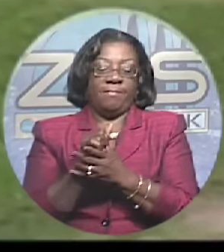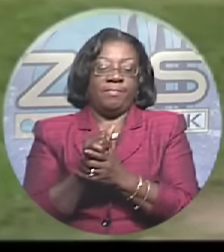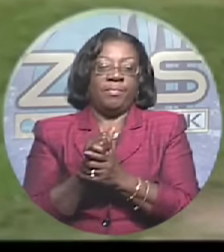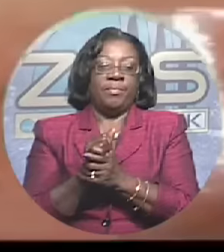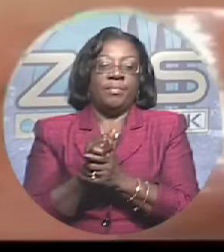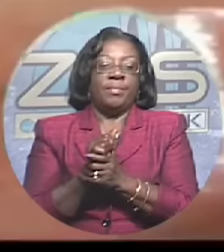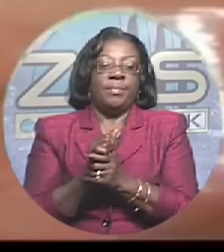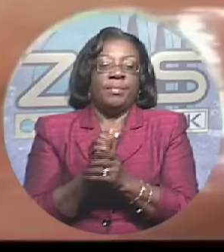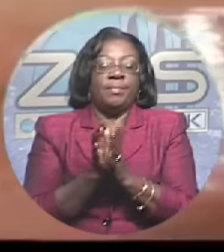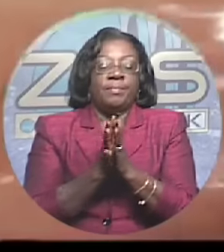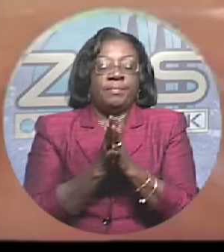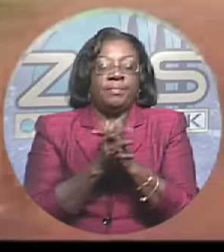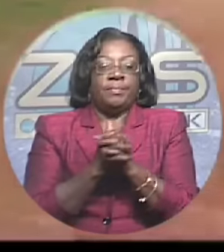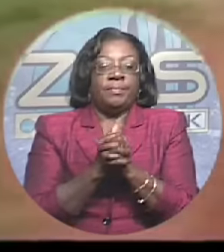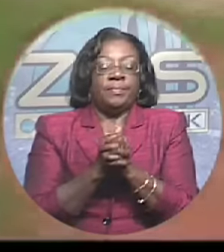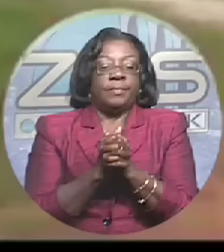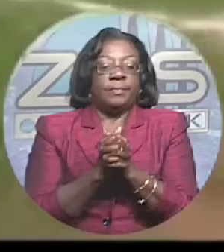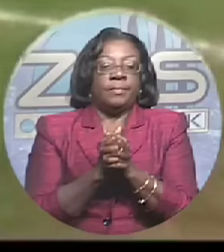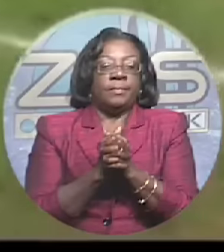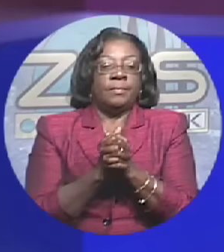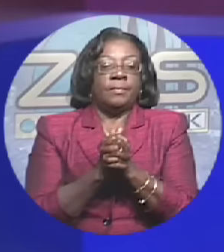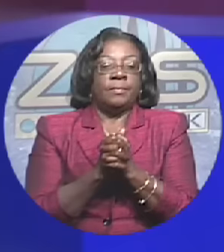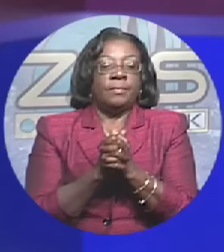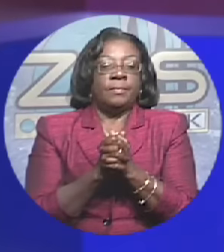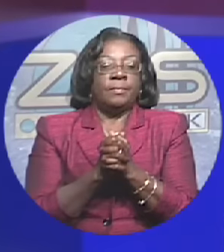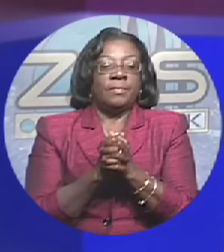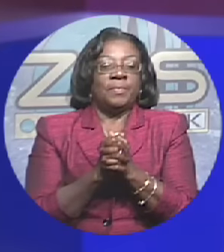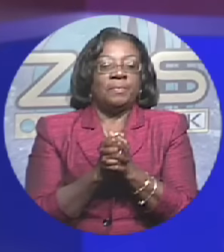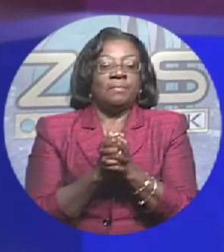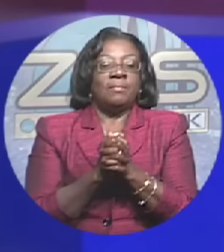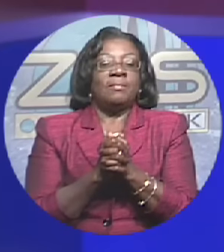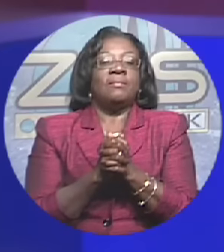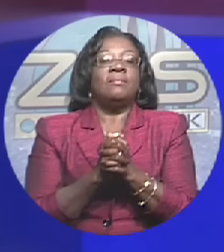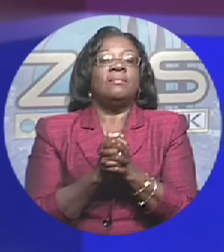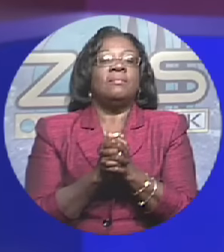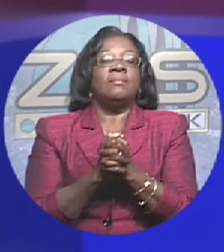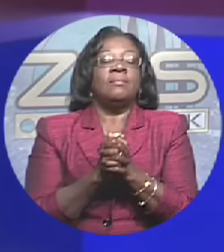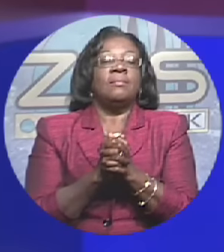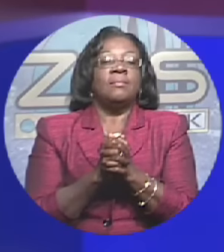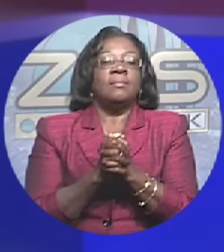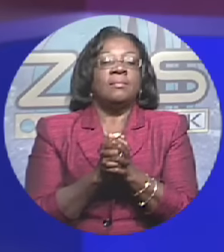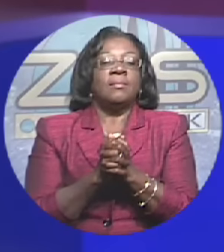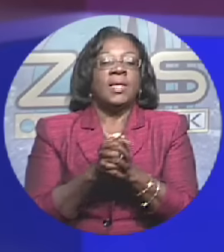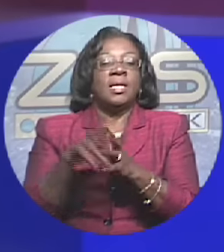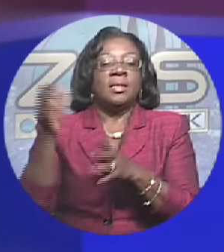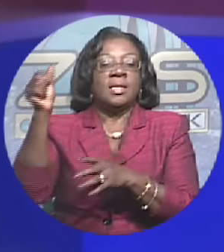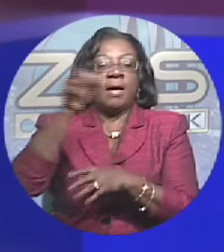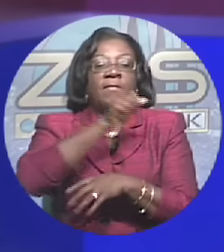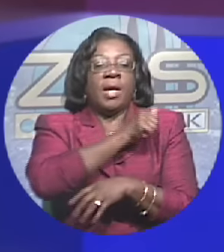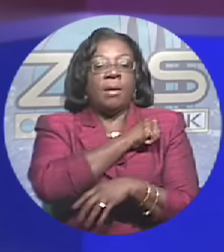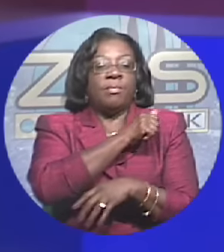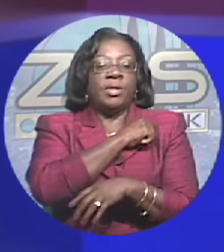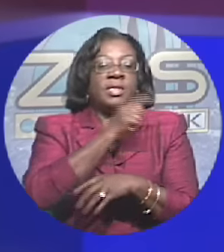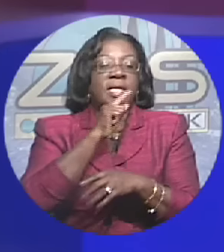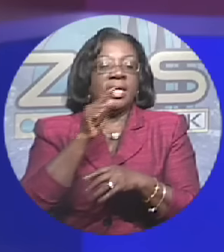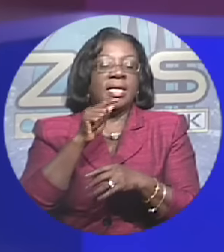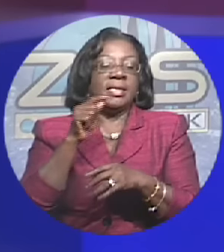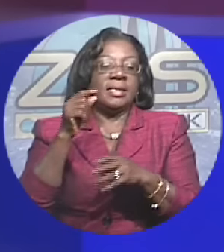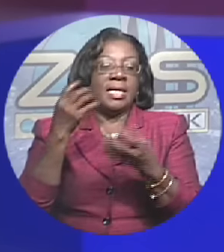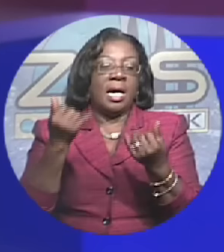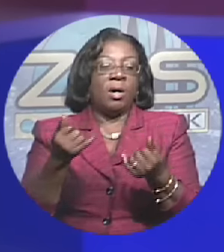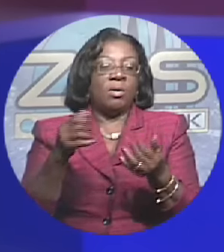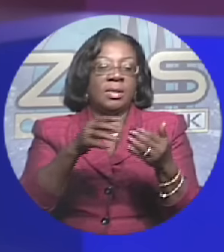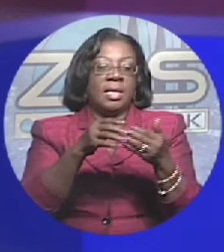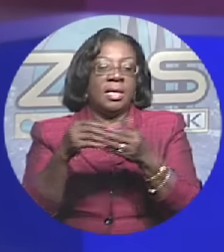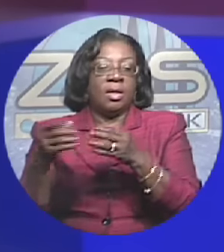For ZNS Total Sports, I'm Charles Fisher. Thanks so much, Charles. Stafford and Brister is at the helm of the Bahamas Boat Owners